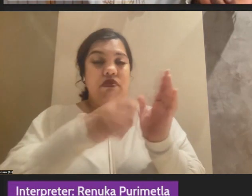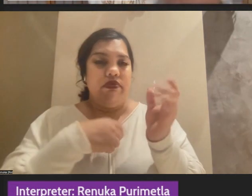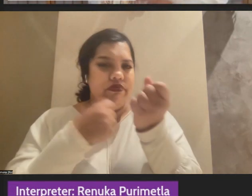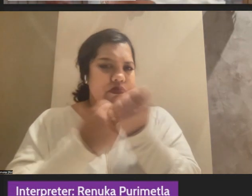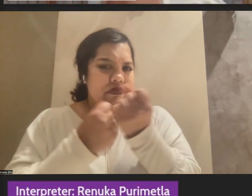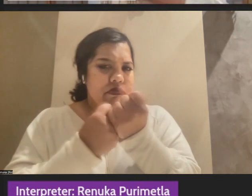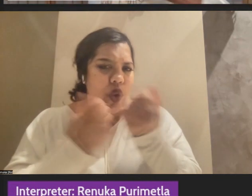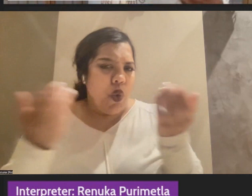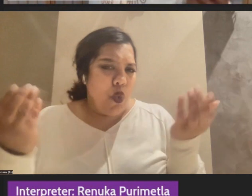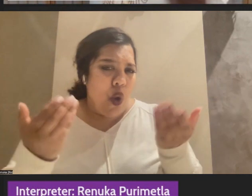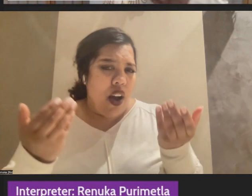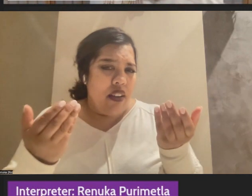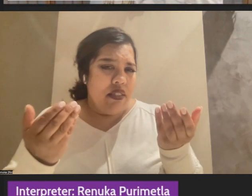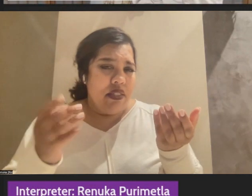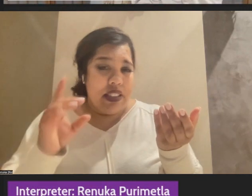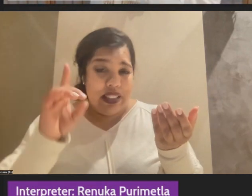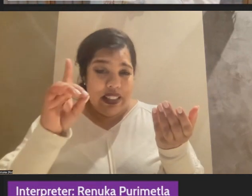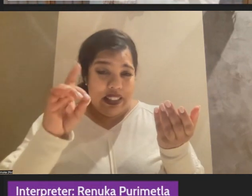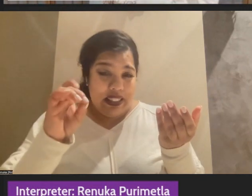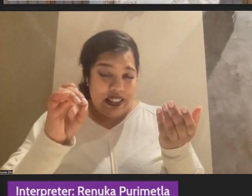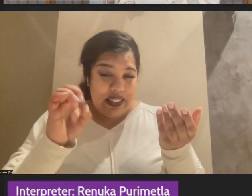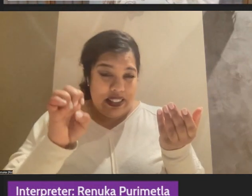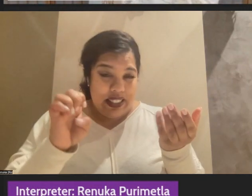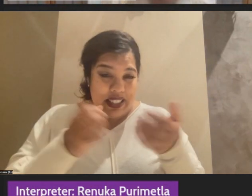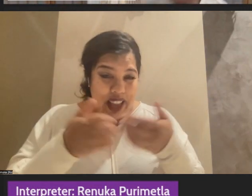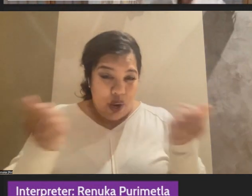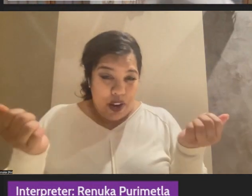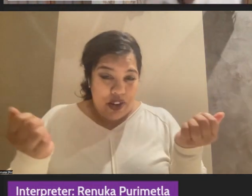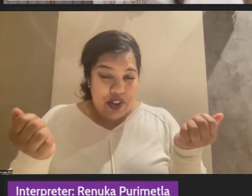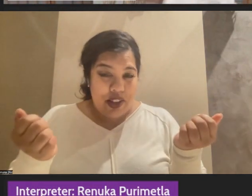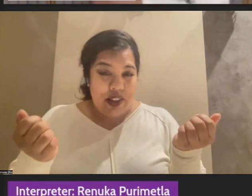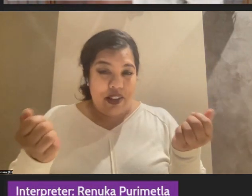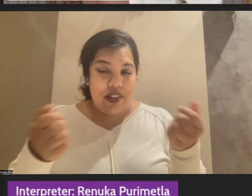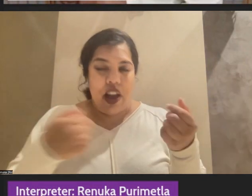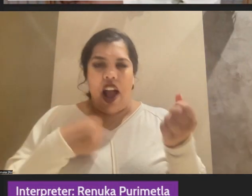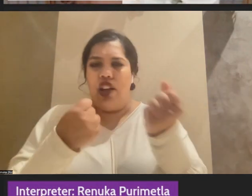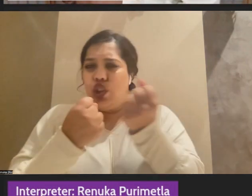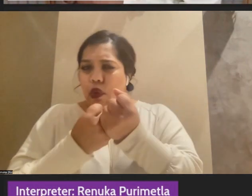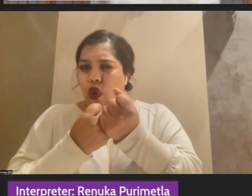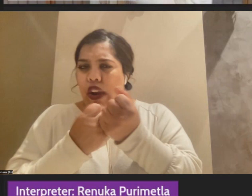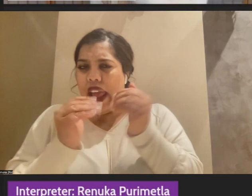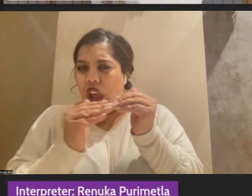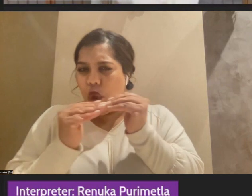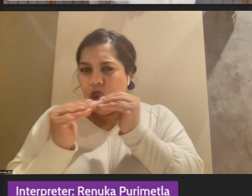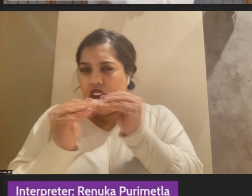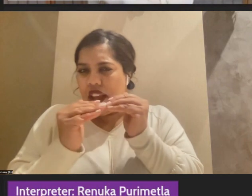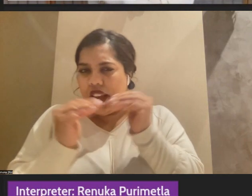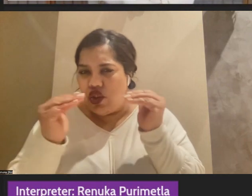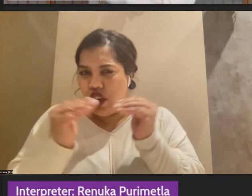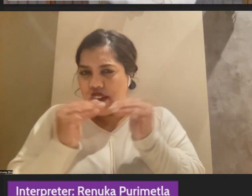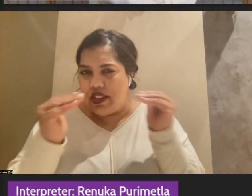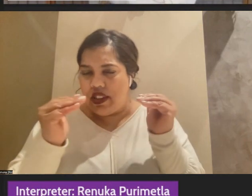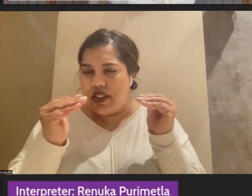Desegregation? I don't know. What would I be for? Equity and justice? Okay, we'll say equity and justice. I'm for